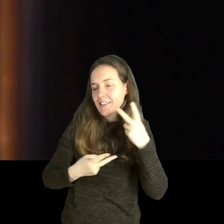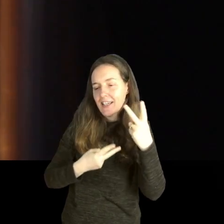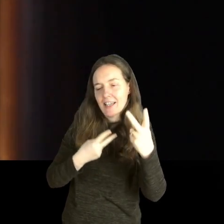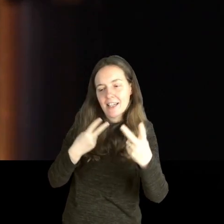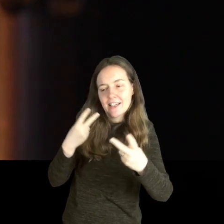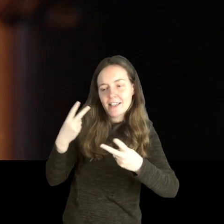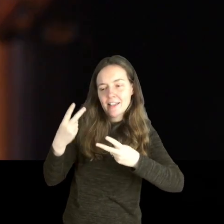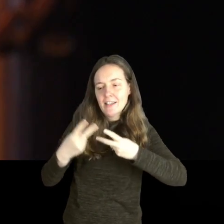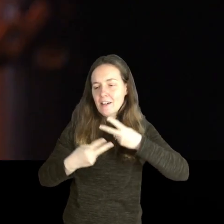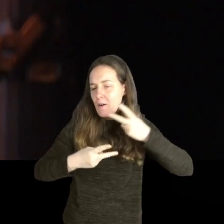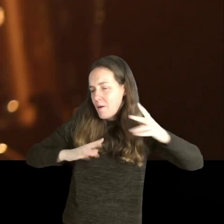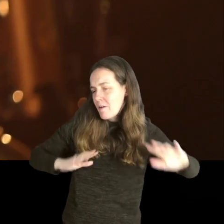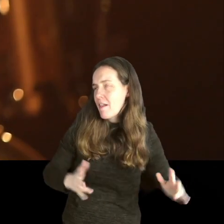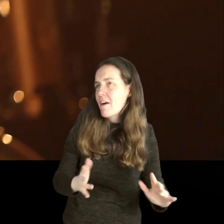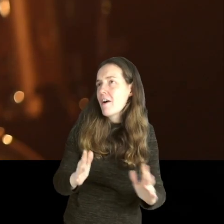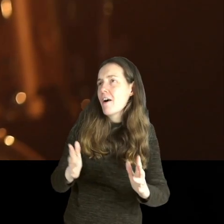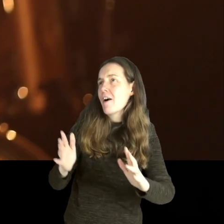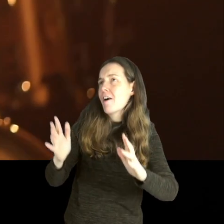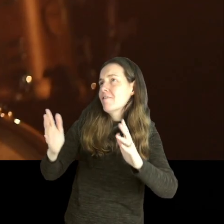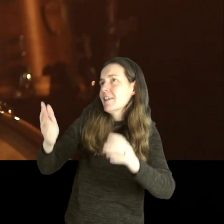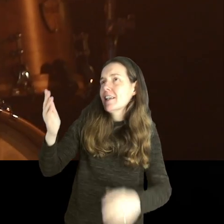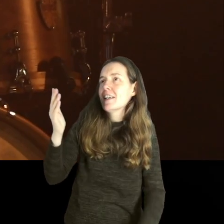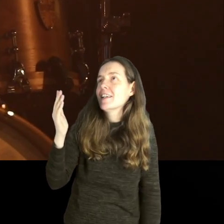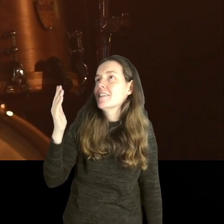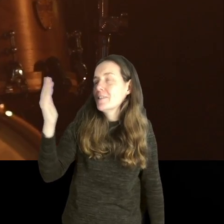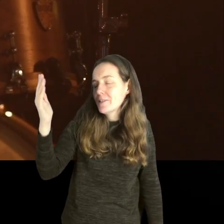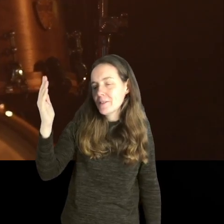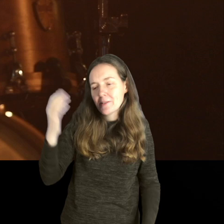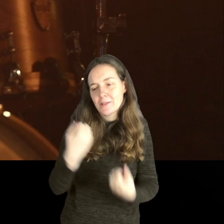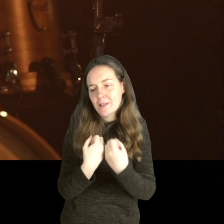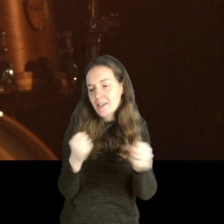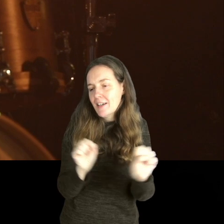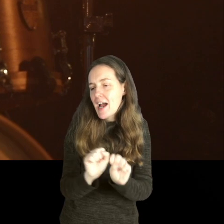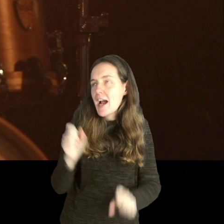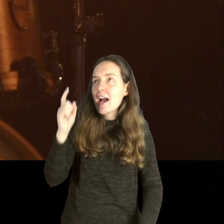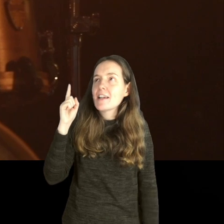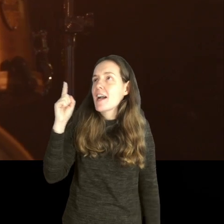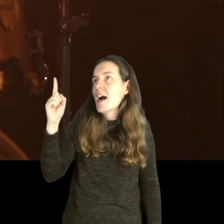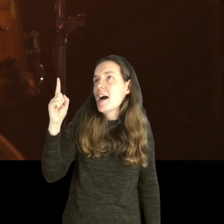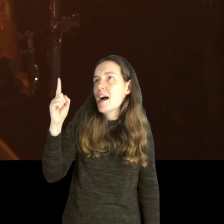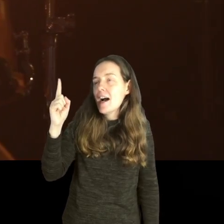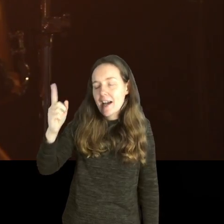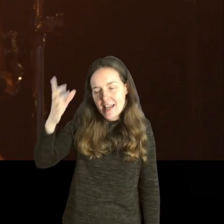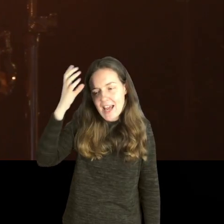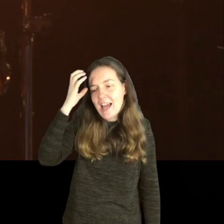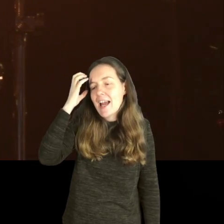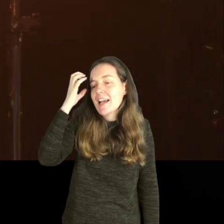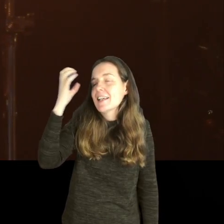God.